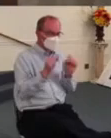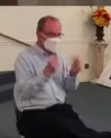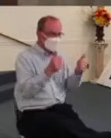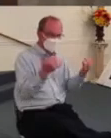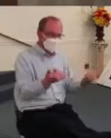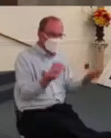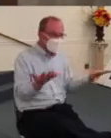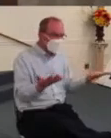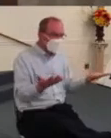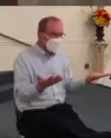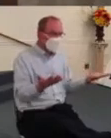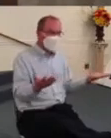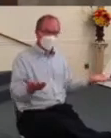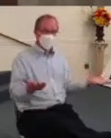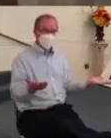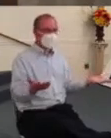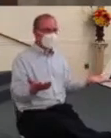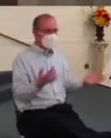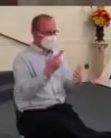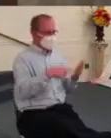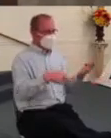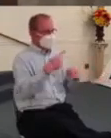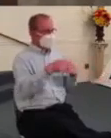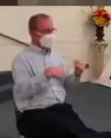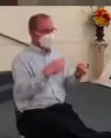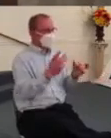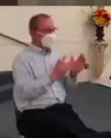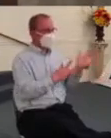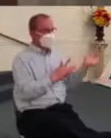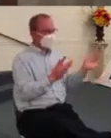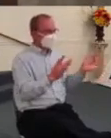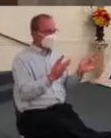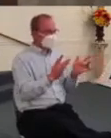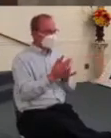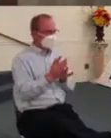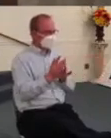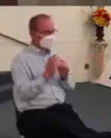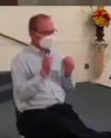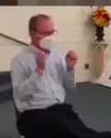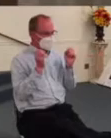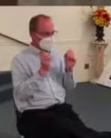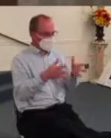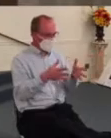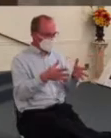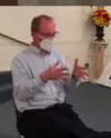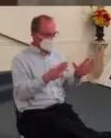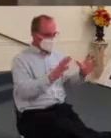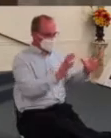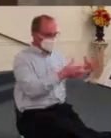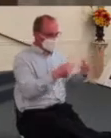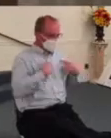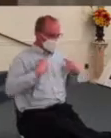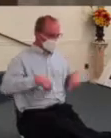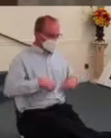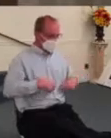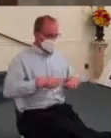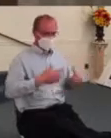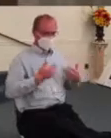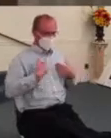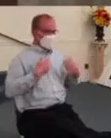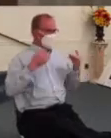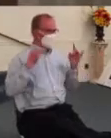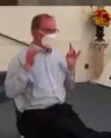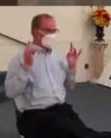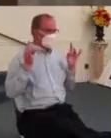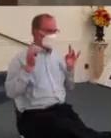is there about Jesus that has caused them to have this terrible idea?